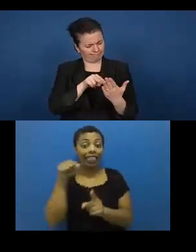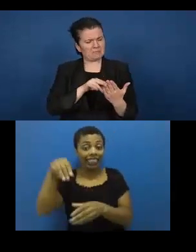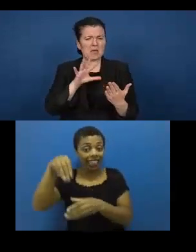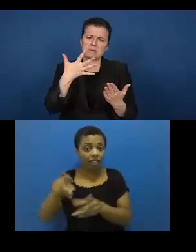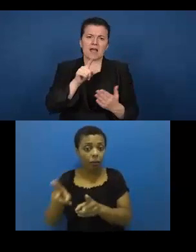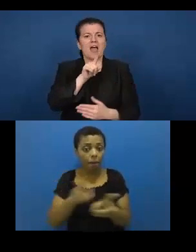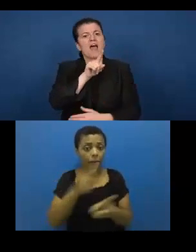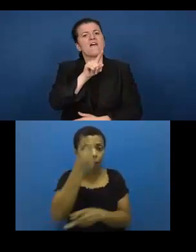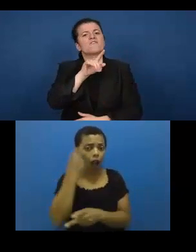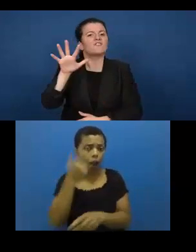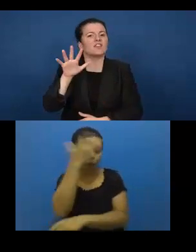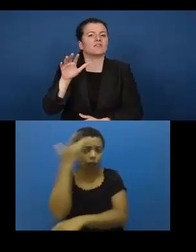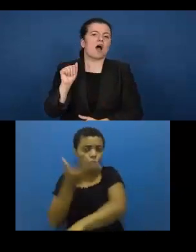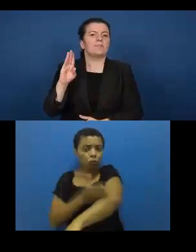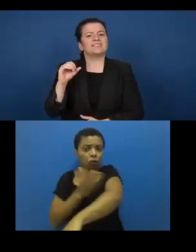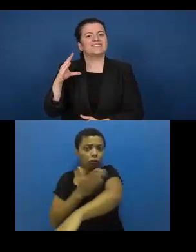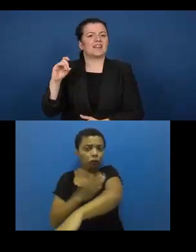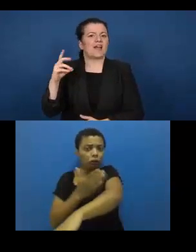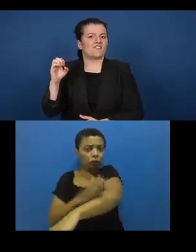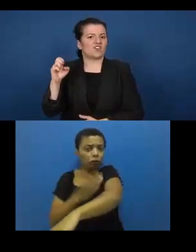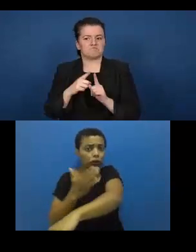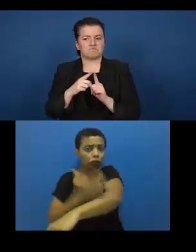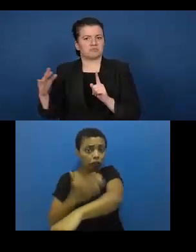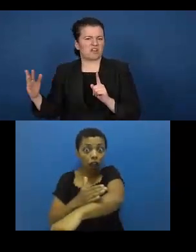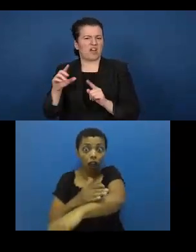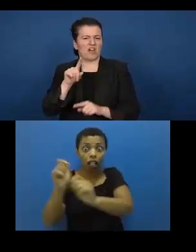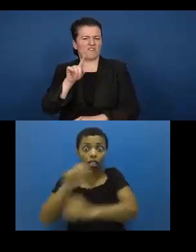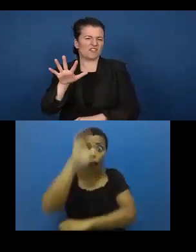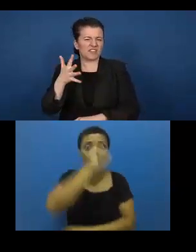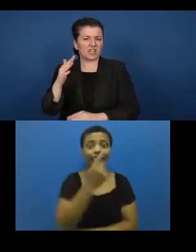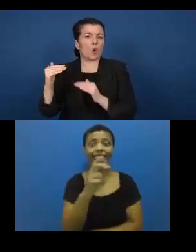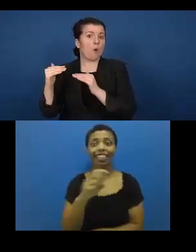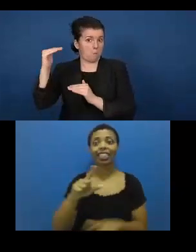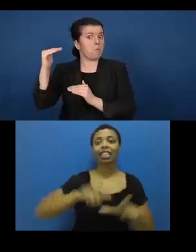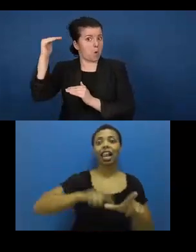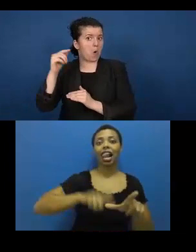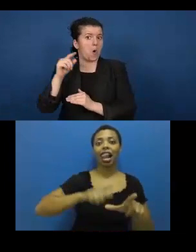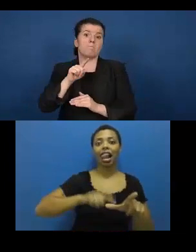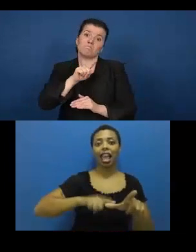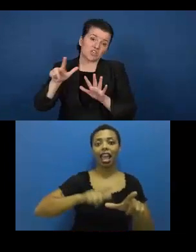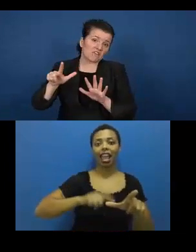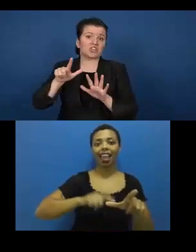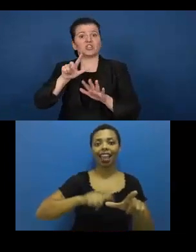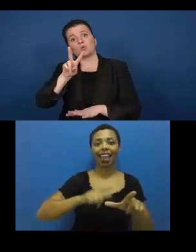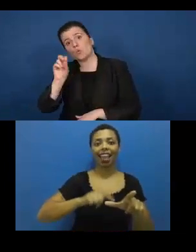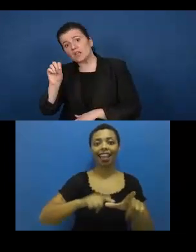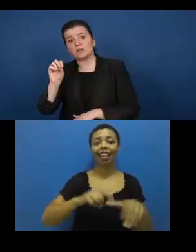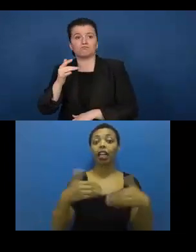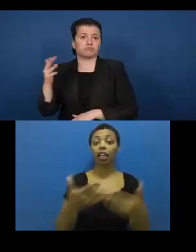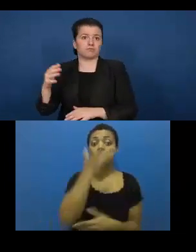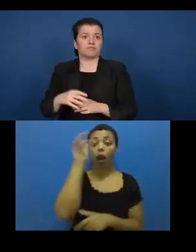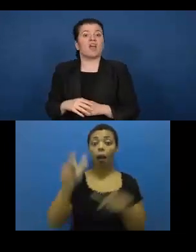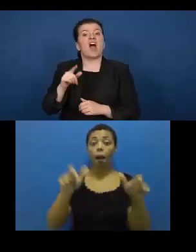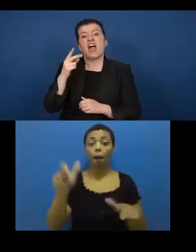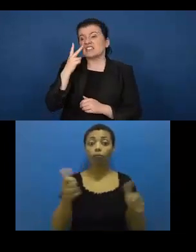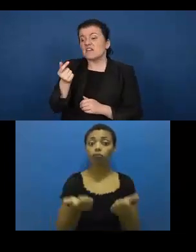15 letters. So all participants learned 15 letters or more. We had also participants who even learned the full alphabet within